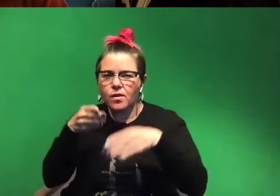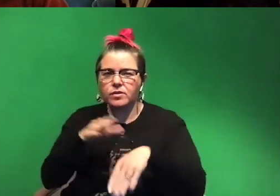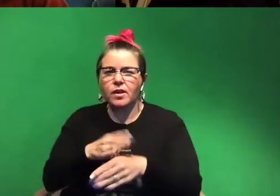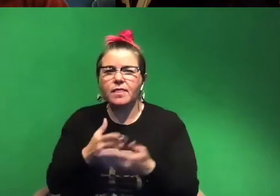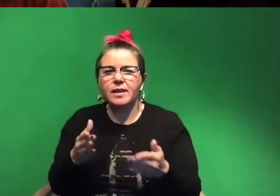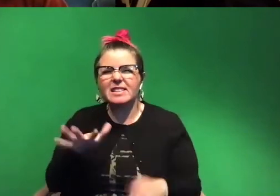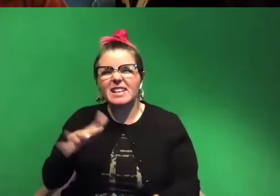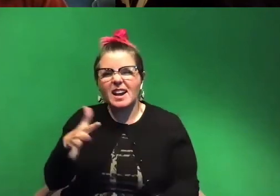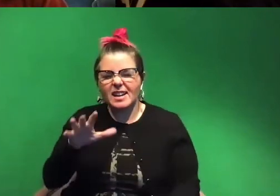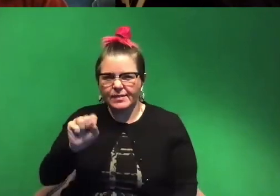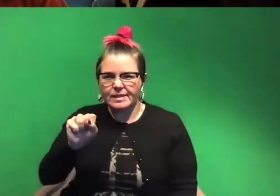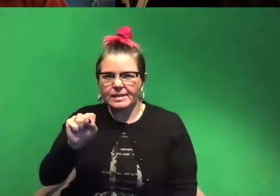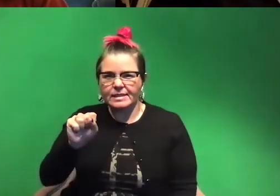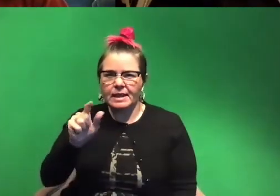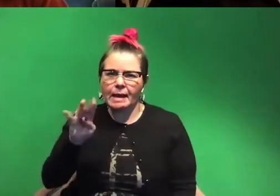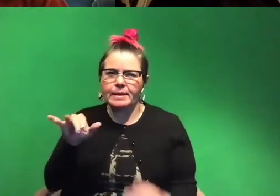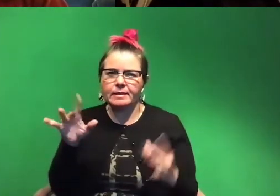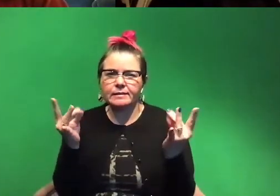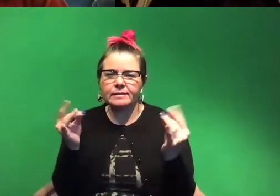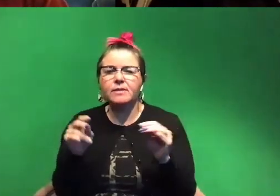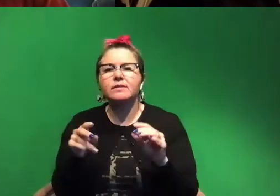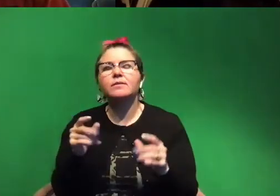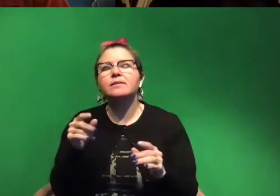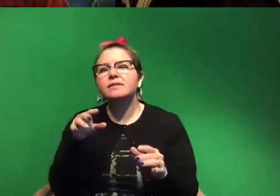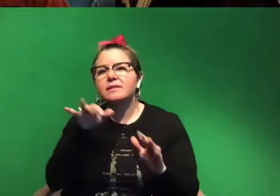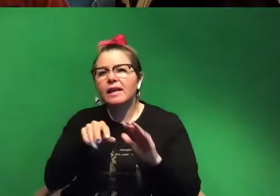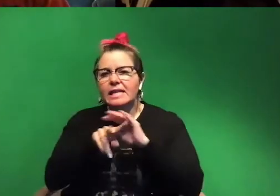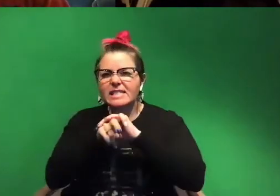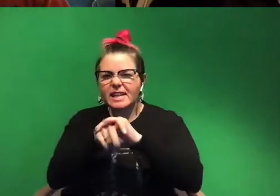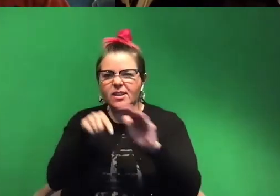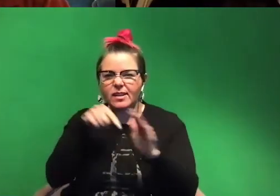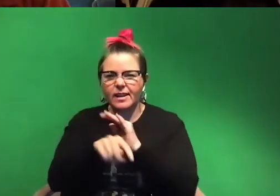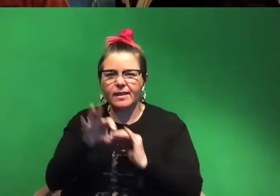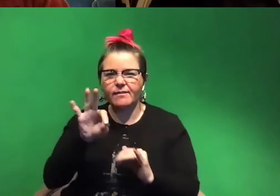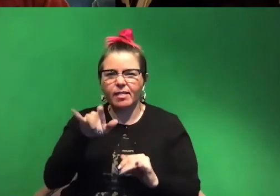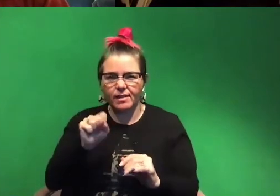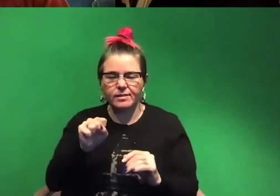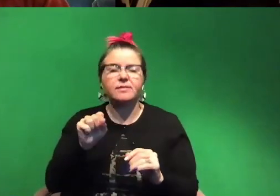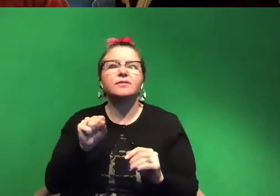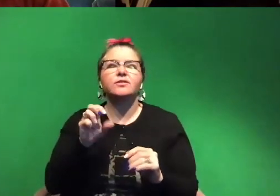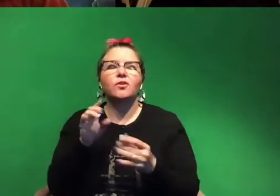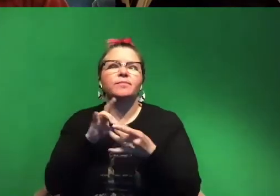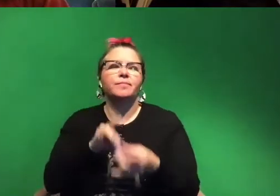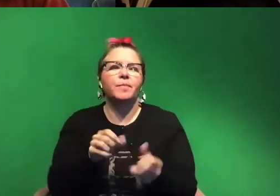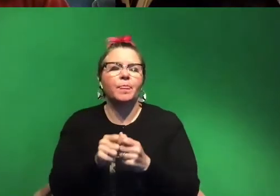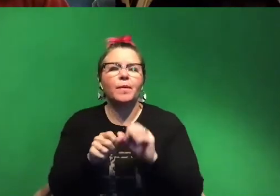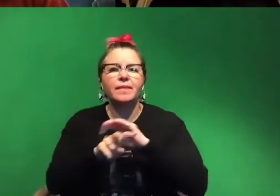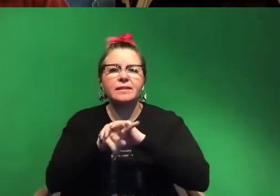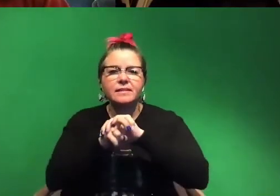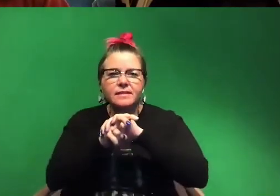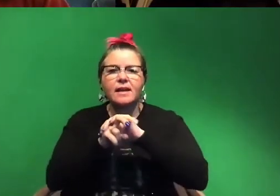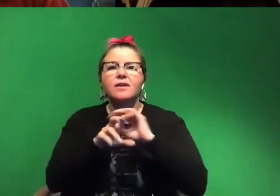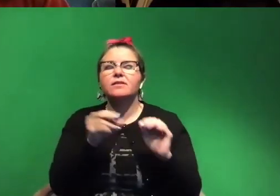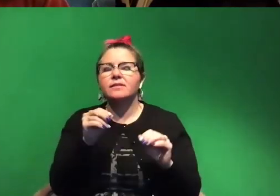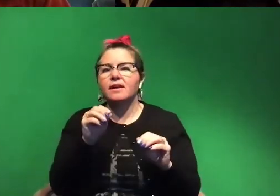of slimy, I guess. I was studying snail killing flies. So also having to do a little bit with scales and mucus and things like